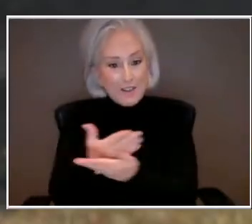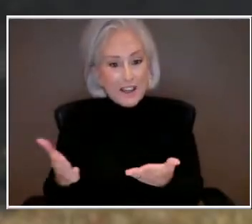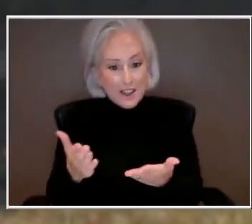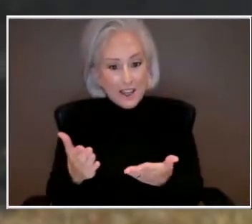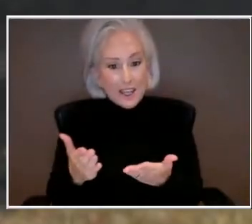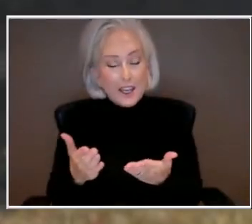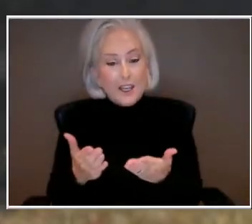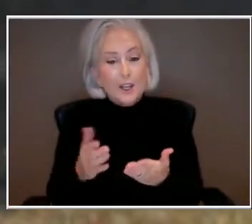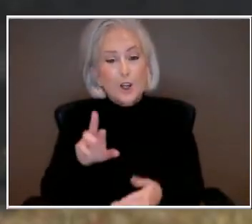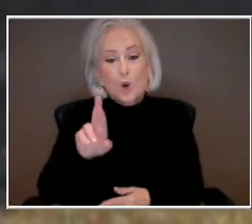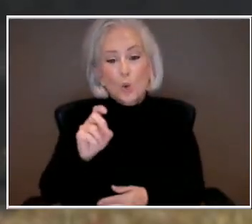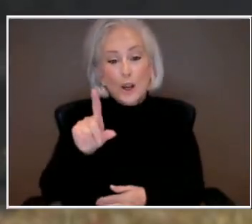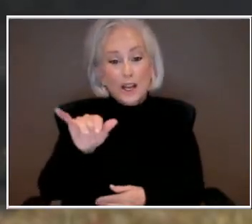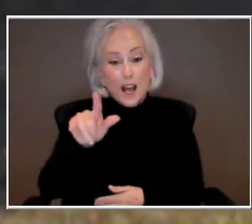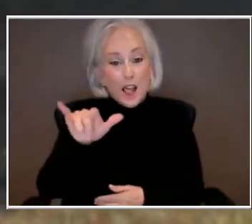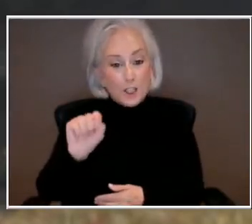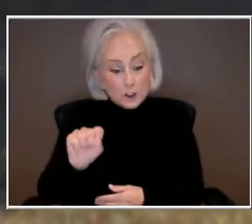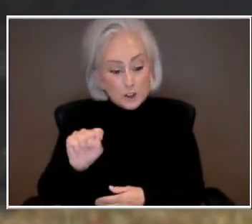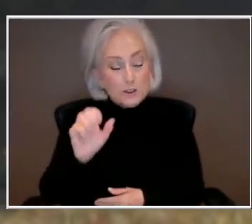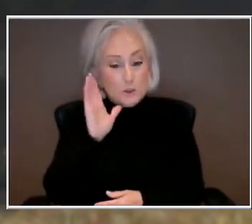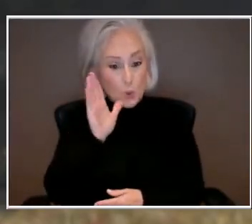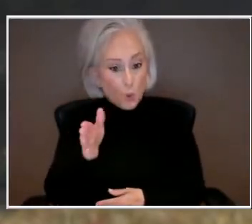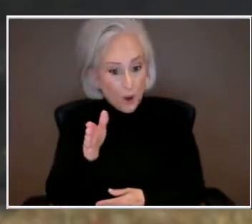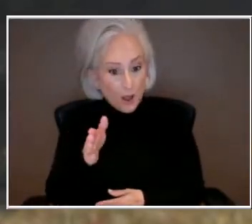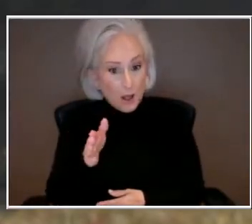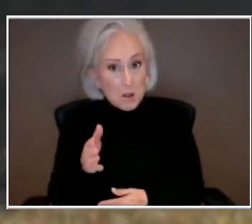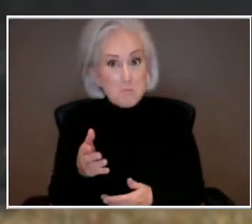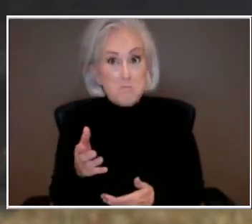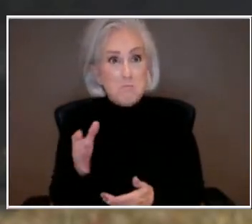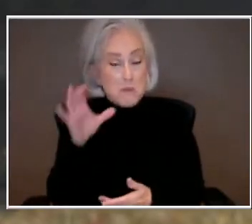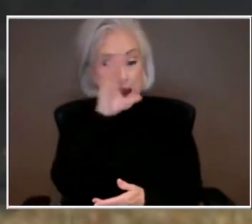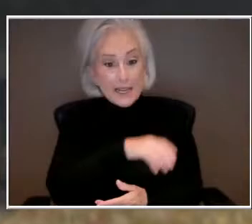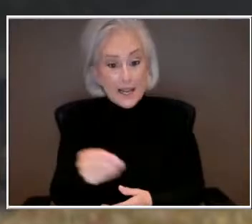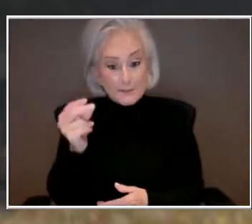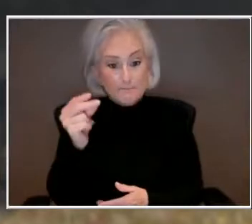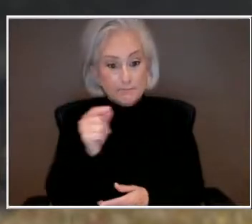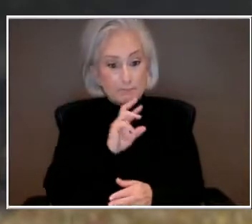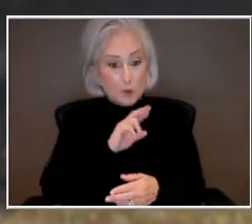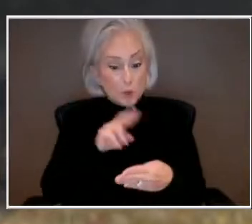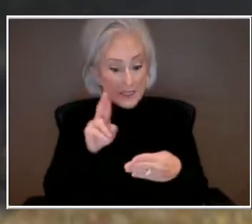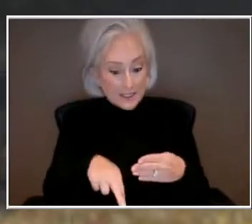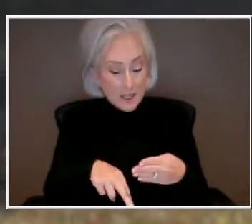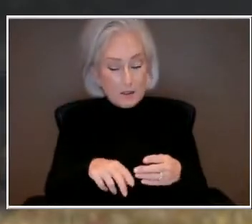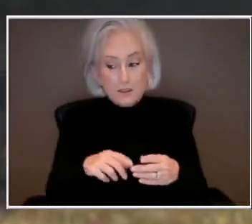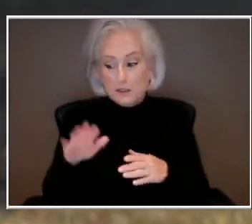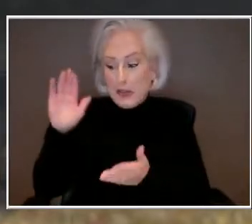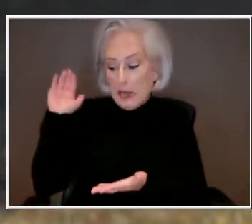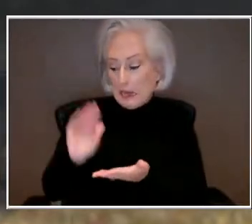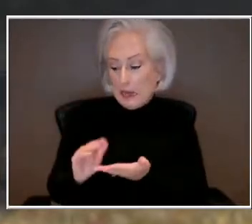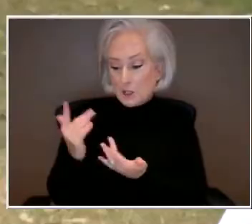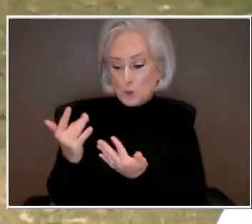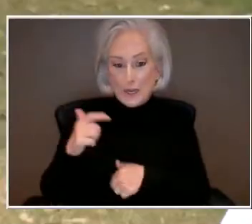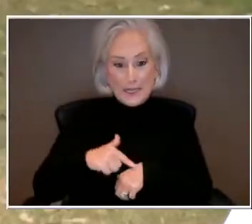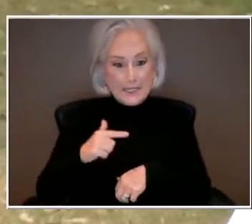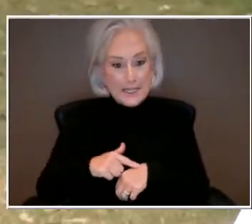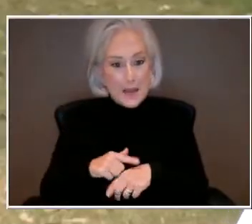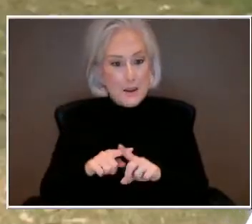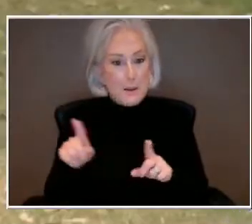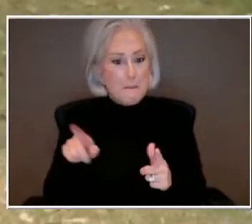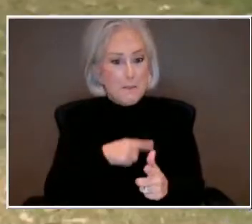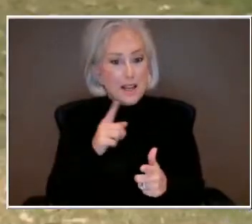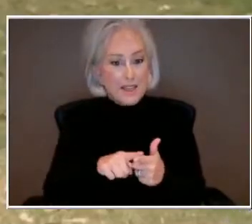I guess that's great. It would be immediate results and less wait time, but kind of makes the radiologist obsolete. If it